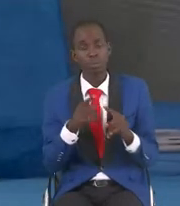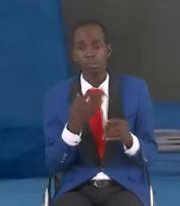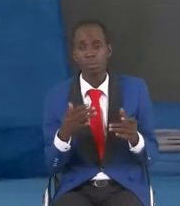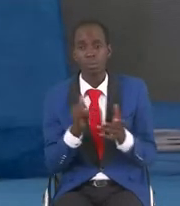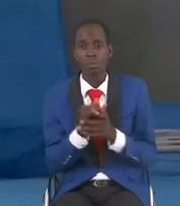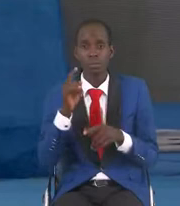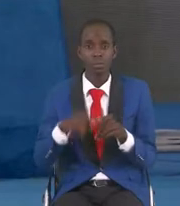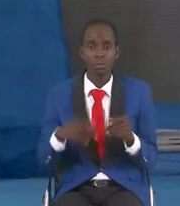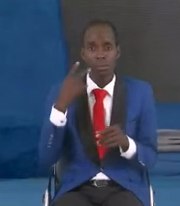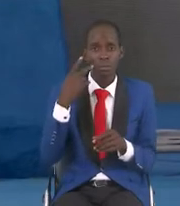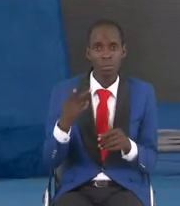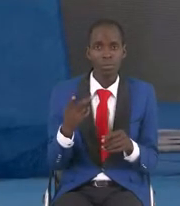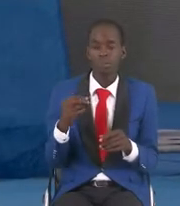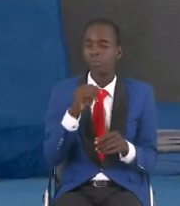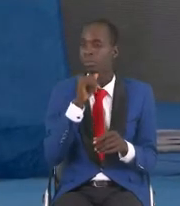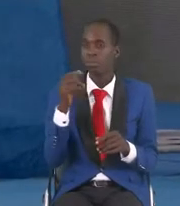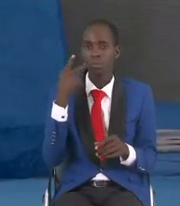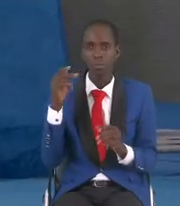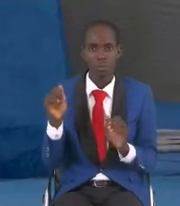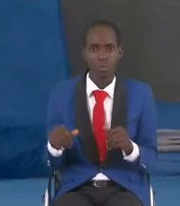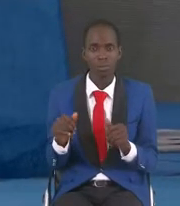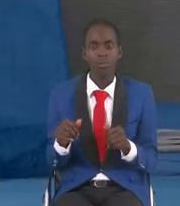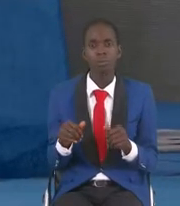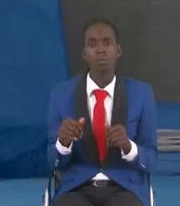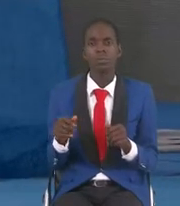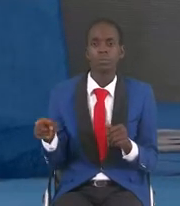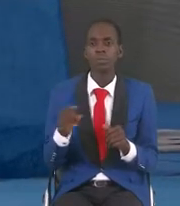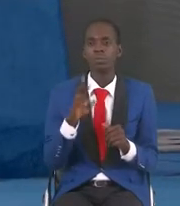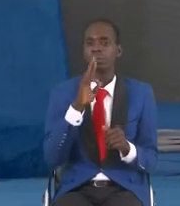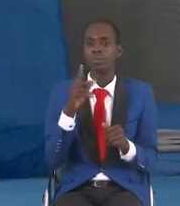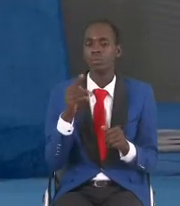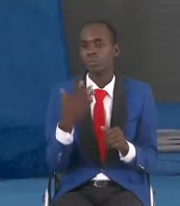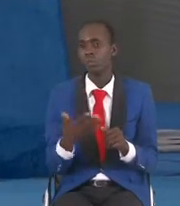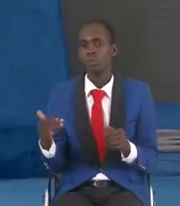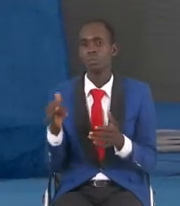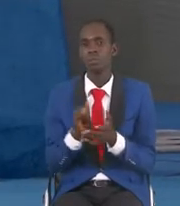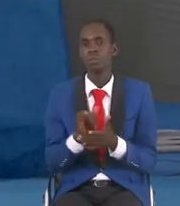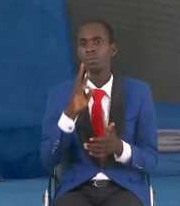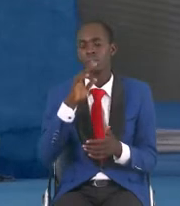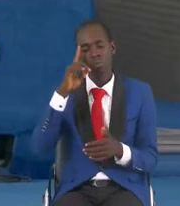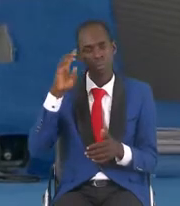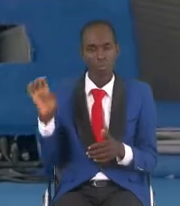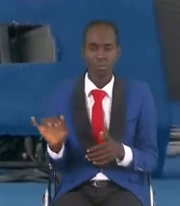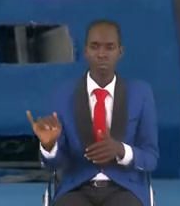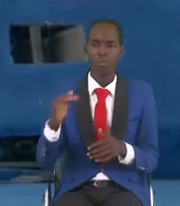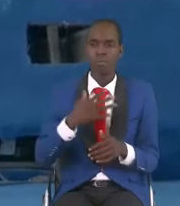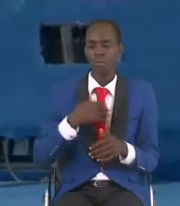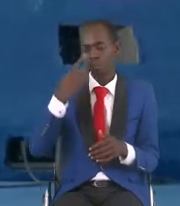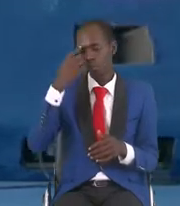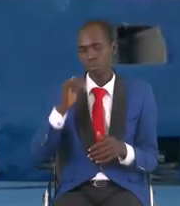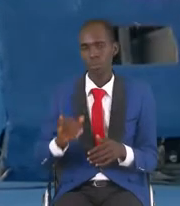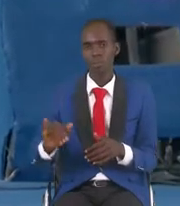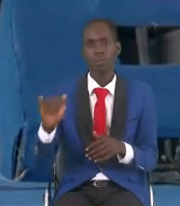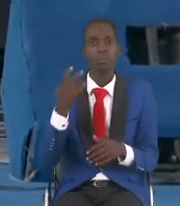the invisible, they are the things that are forever and ever. You know, we have two sets